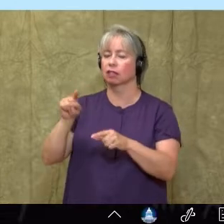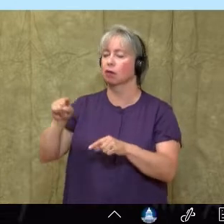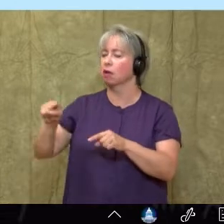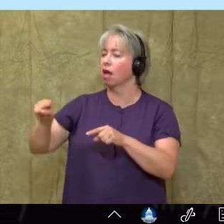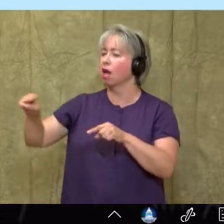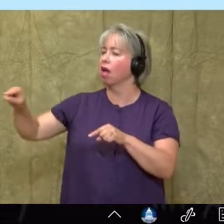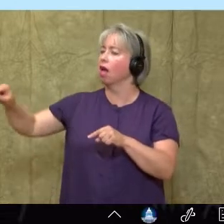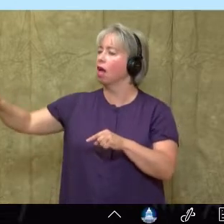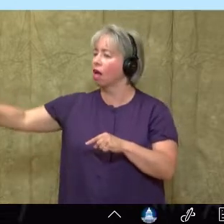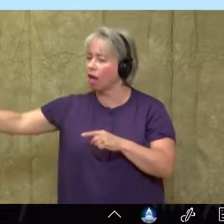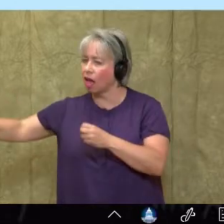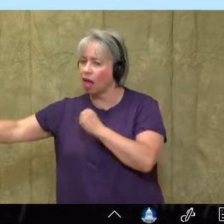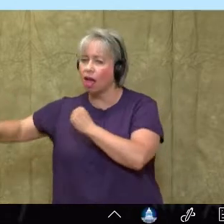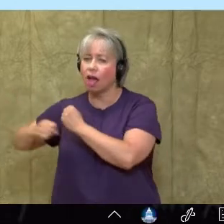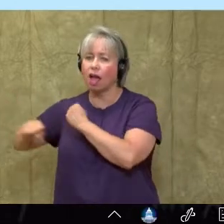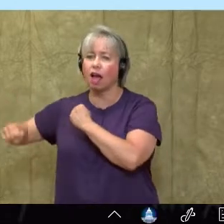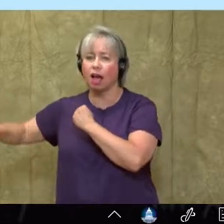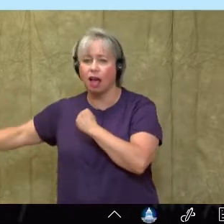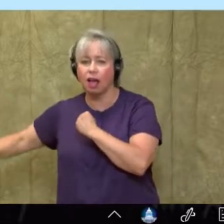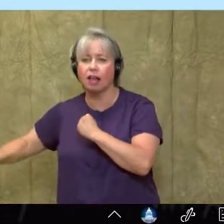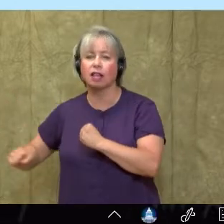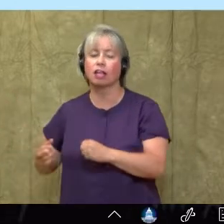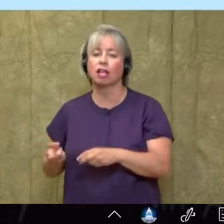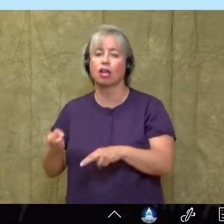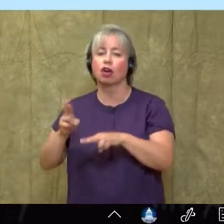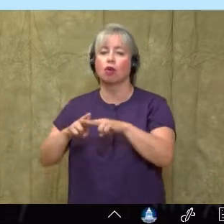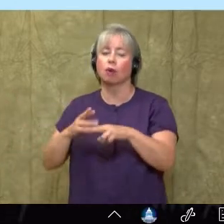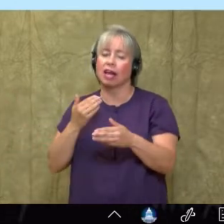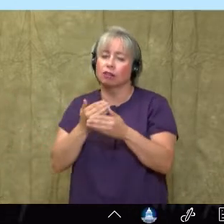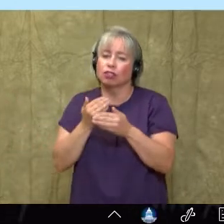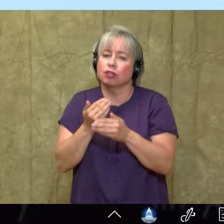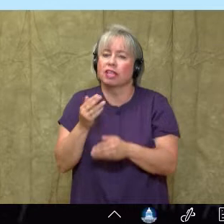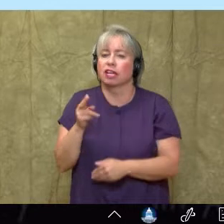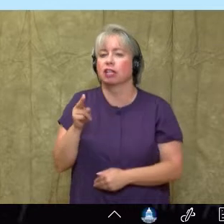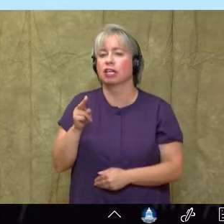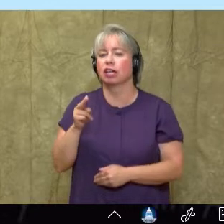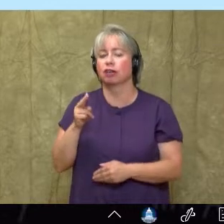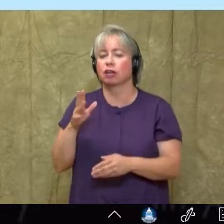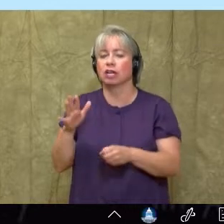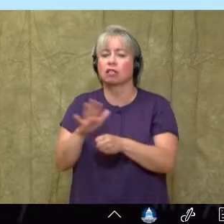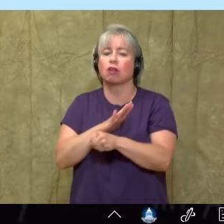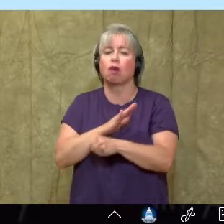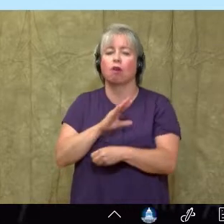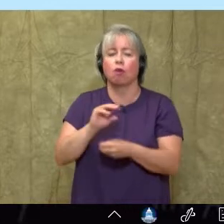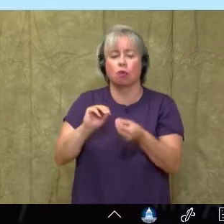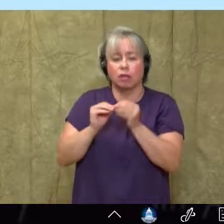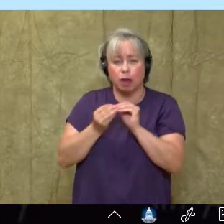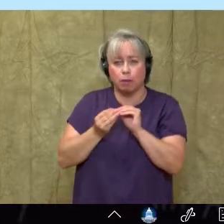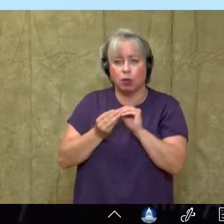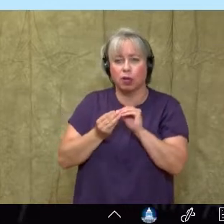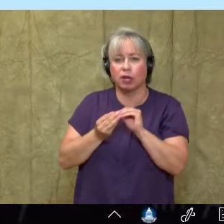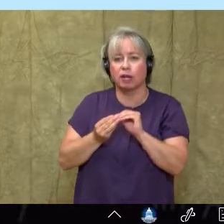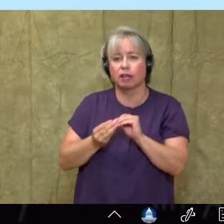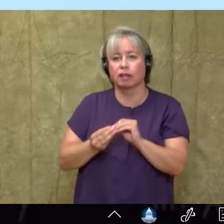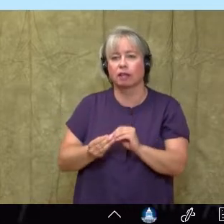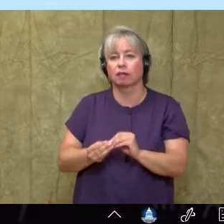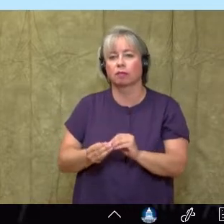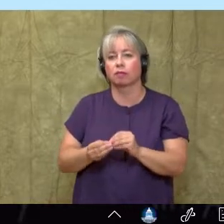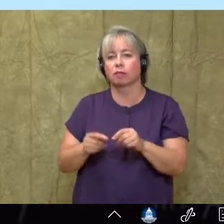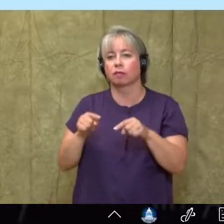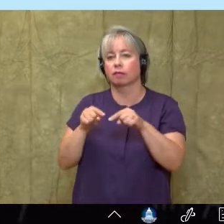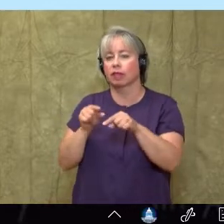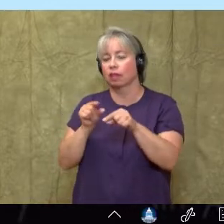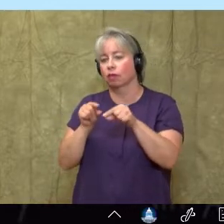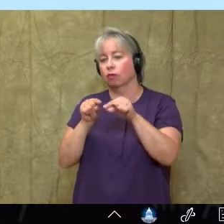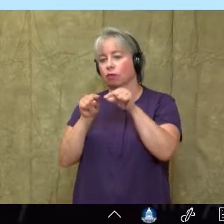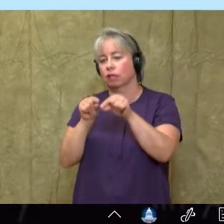expansion. Round to the nearest unit. So that is to the nearest whole number. So the nearest whole number here, we look back at